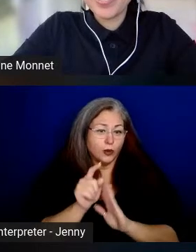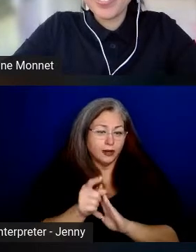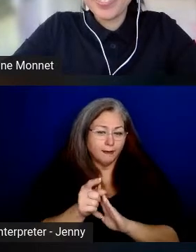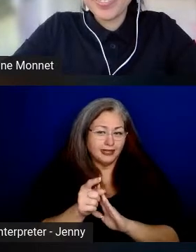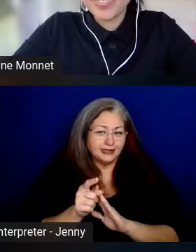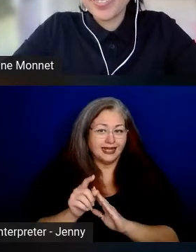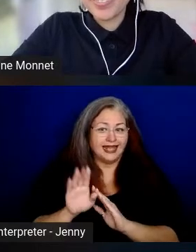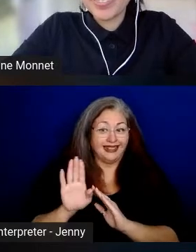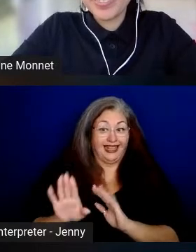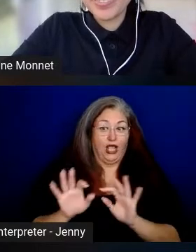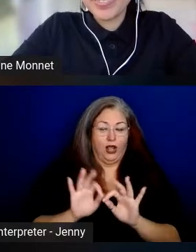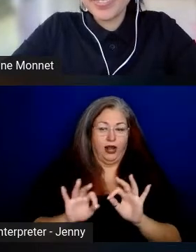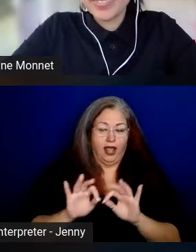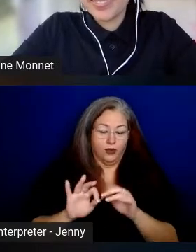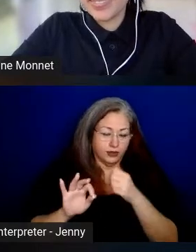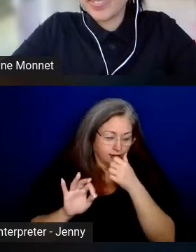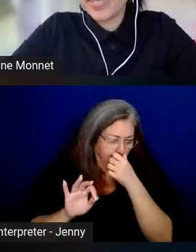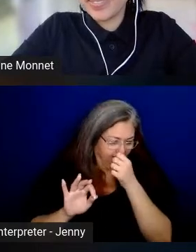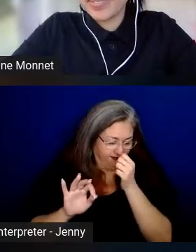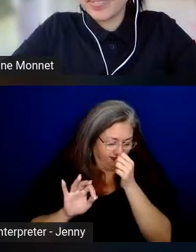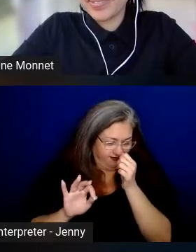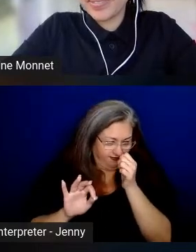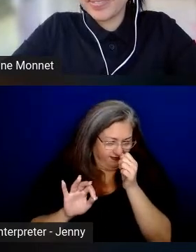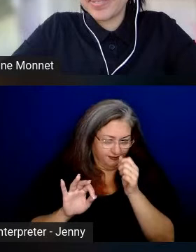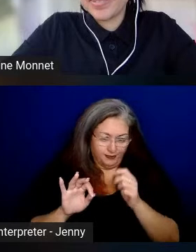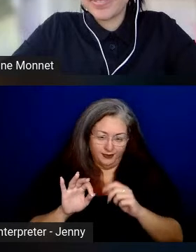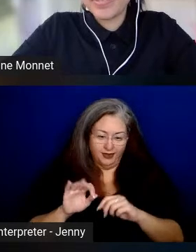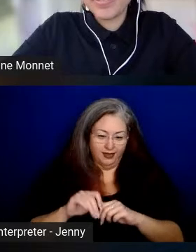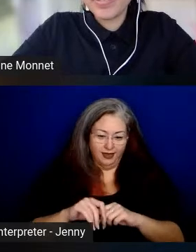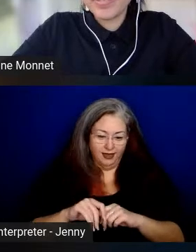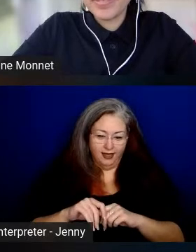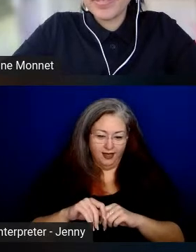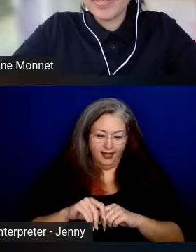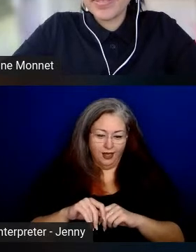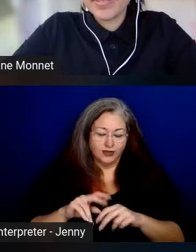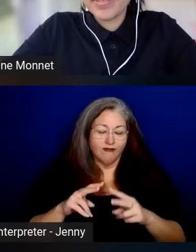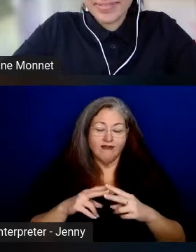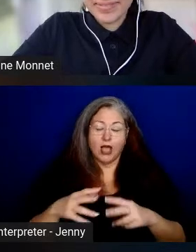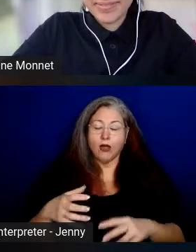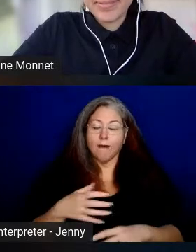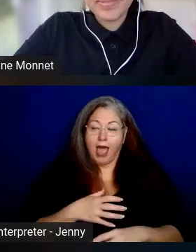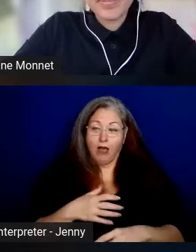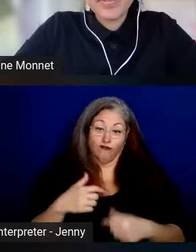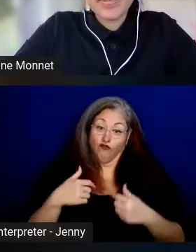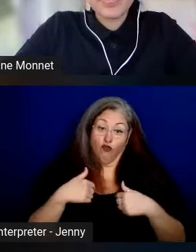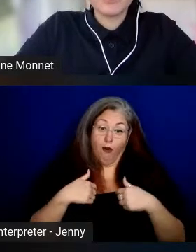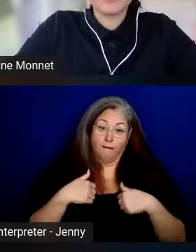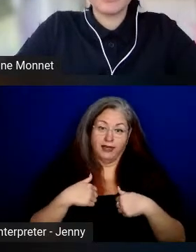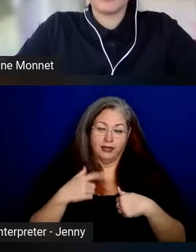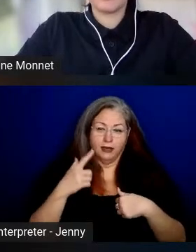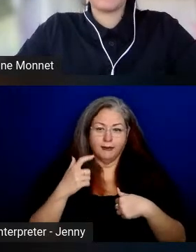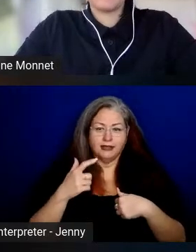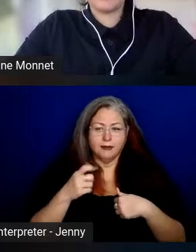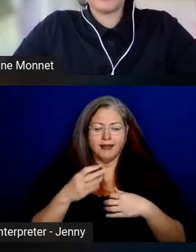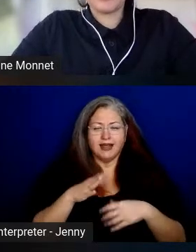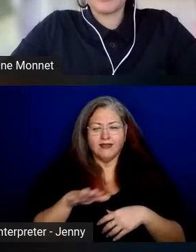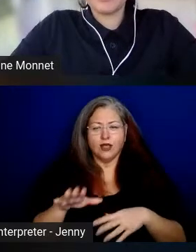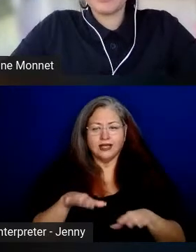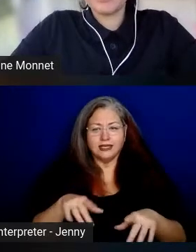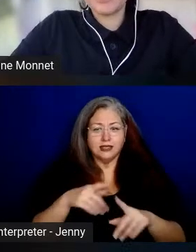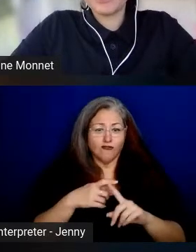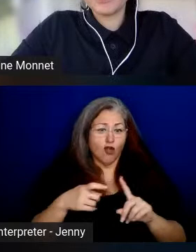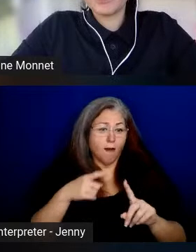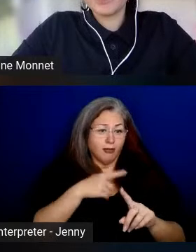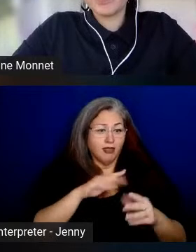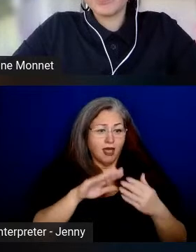language. And I was just, it was so powerful for me because a lot of the kids, you know, they're from the